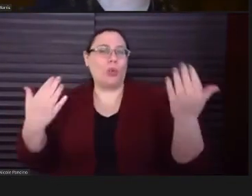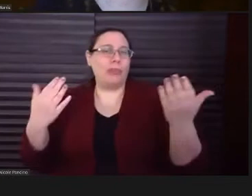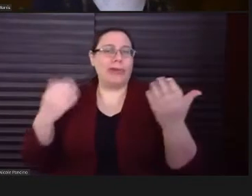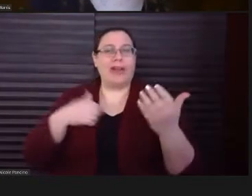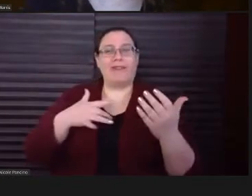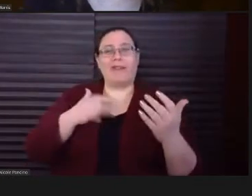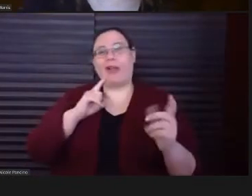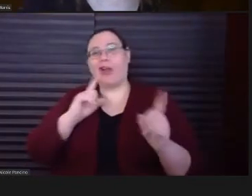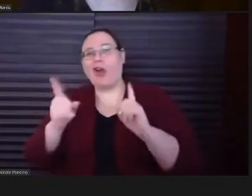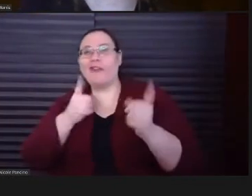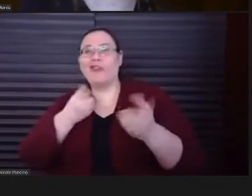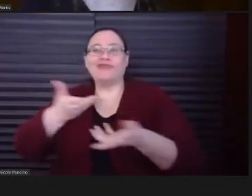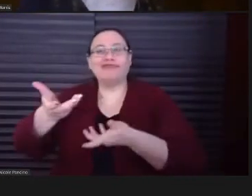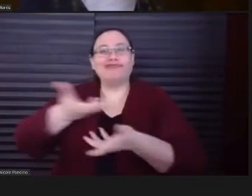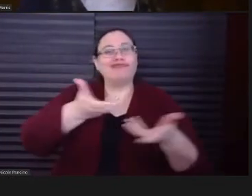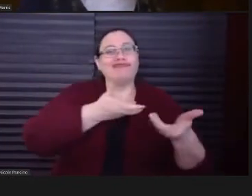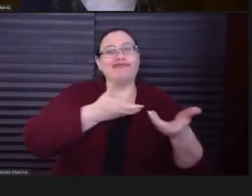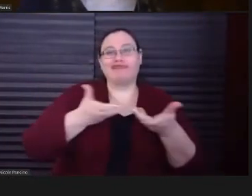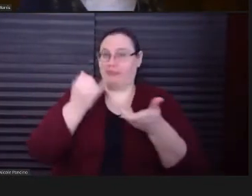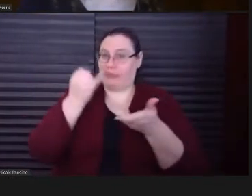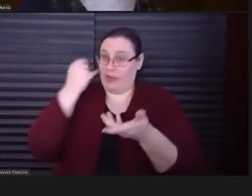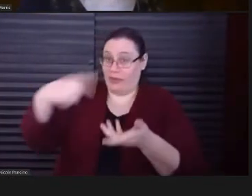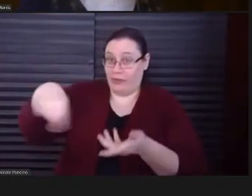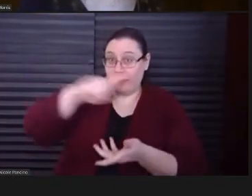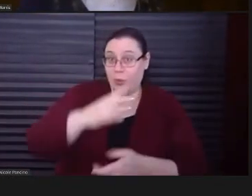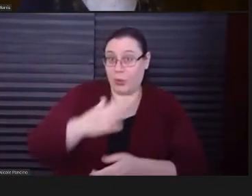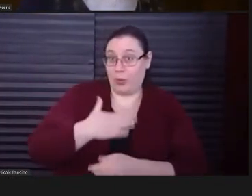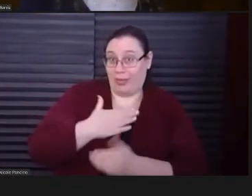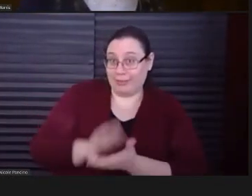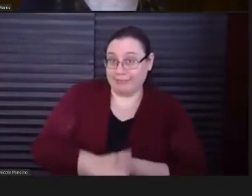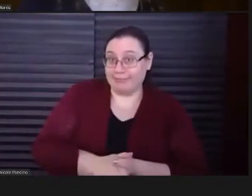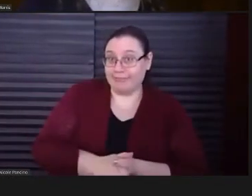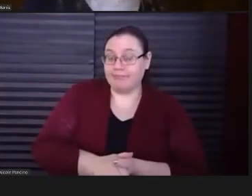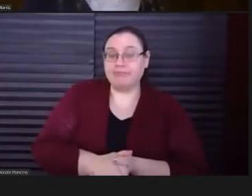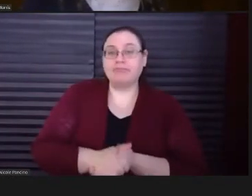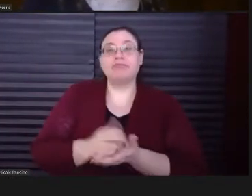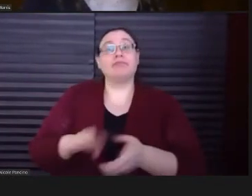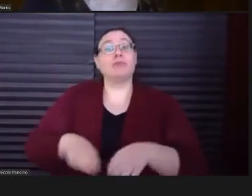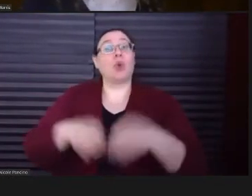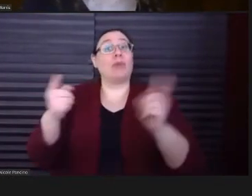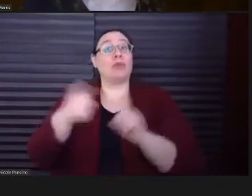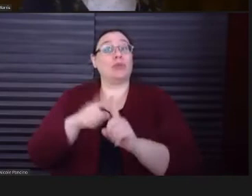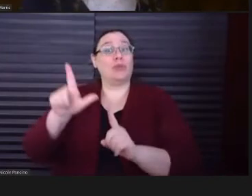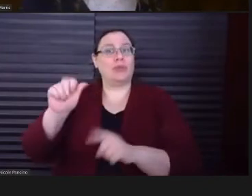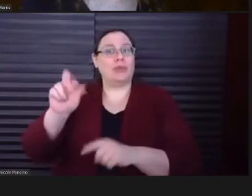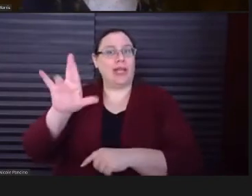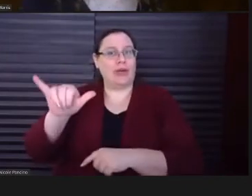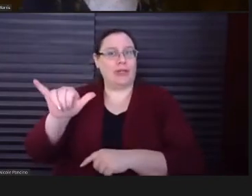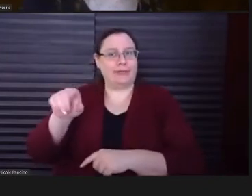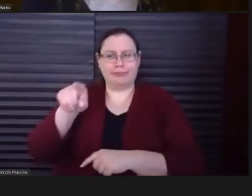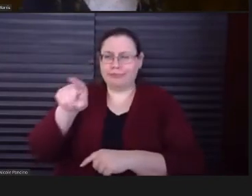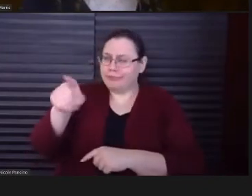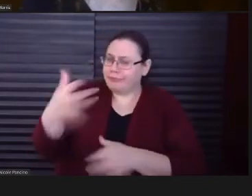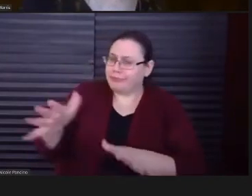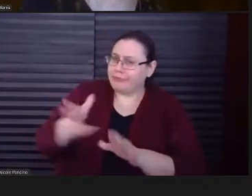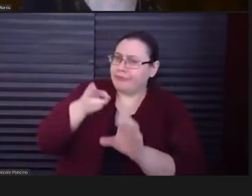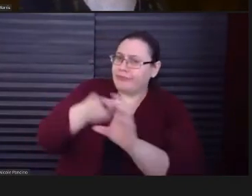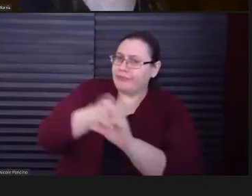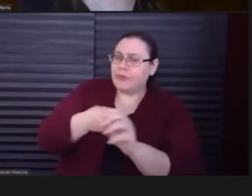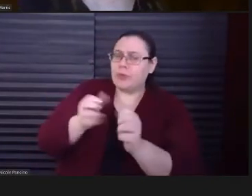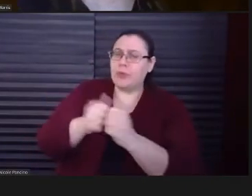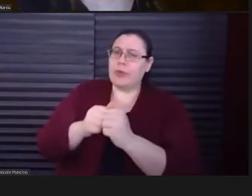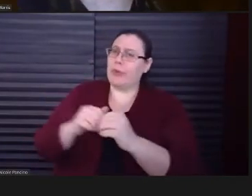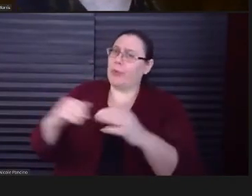conversation if you're willing. So let me start with you, Larry. You've participated in some of the watershed moments